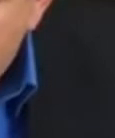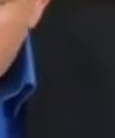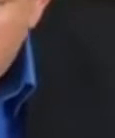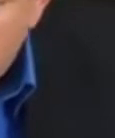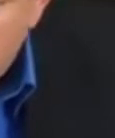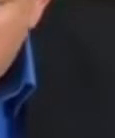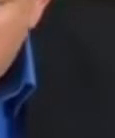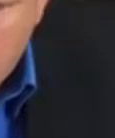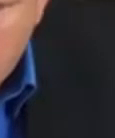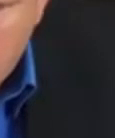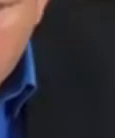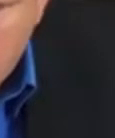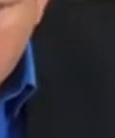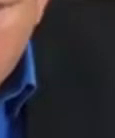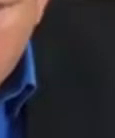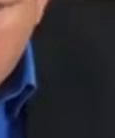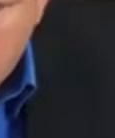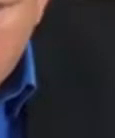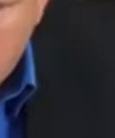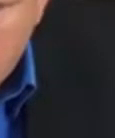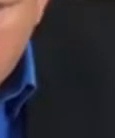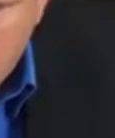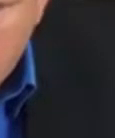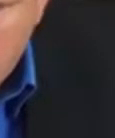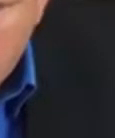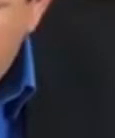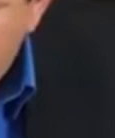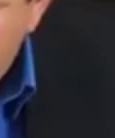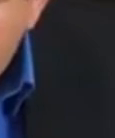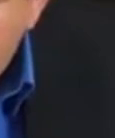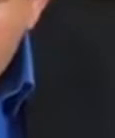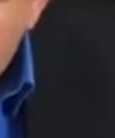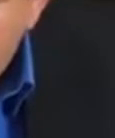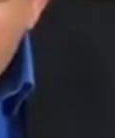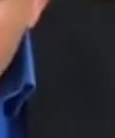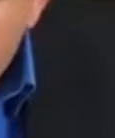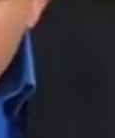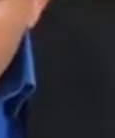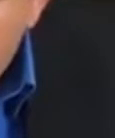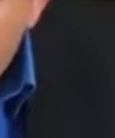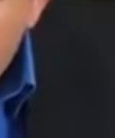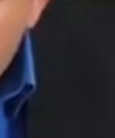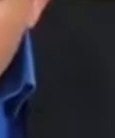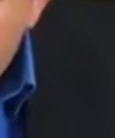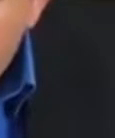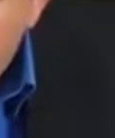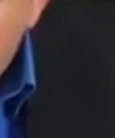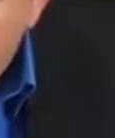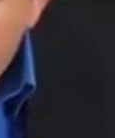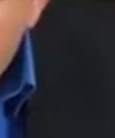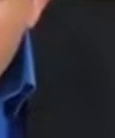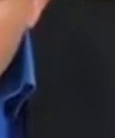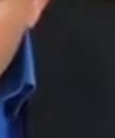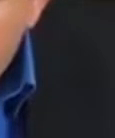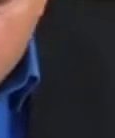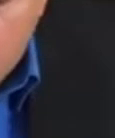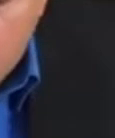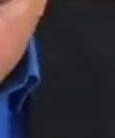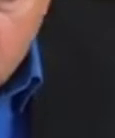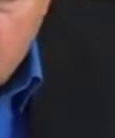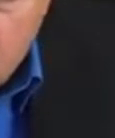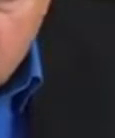was capable every day of allowing himself to be crucified every day